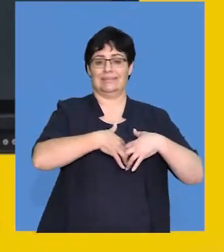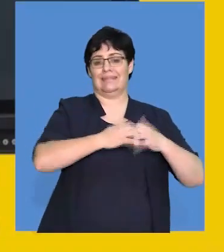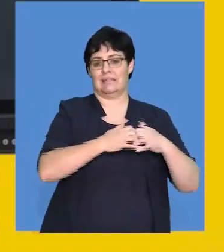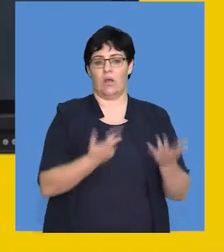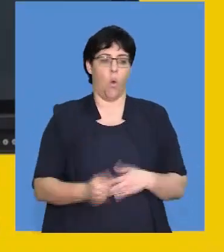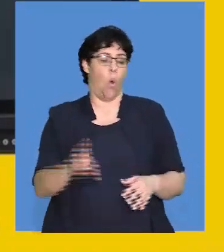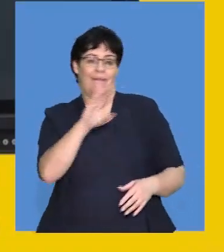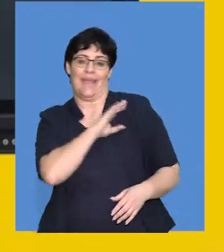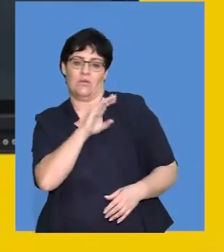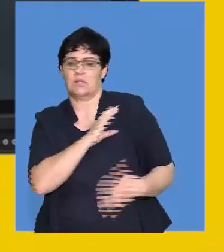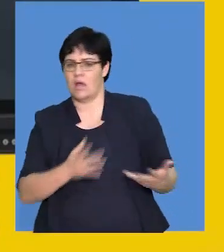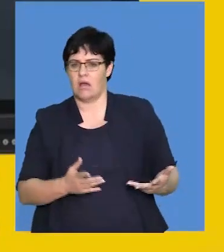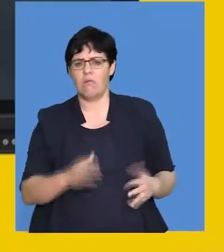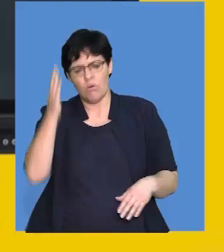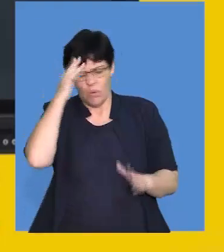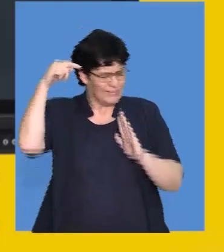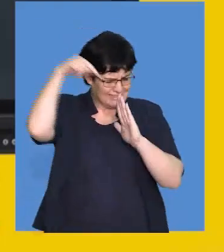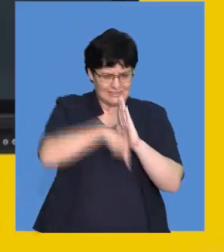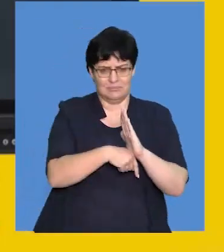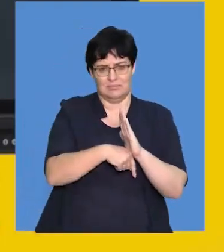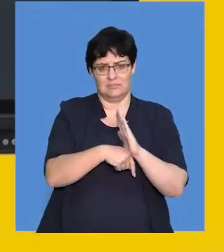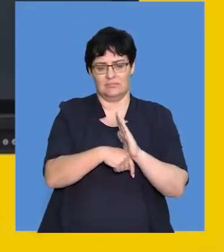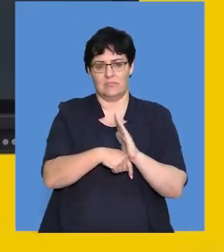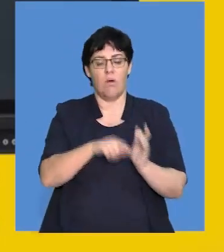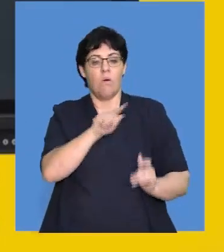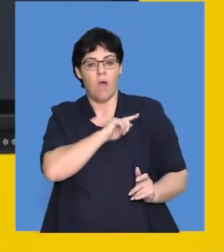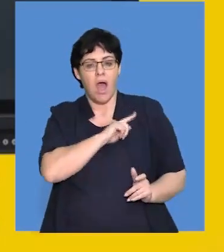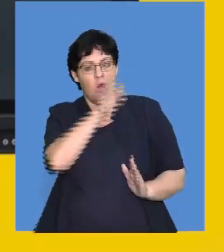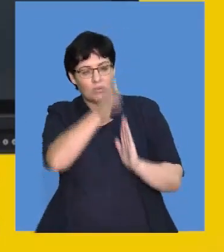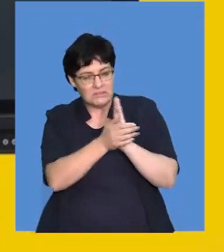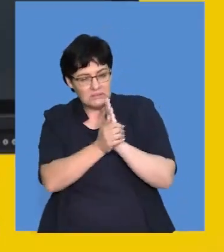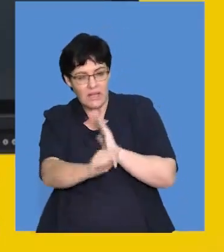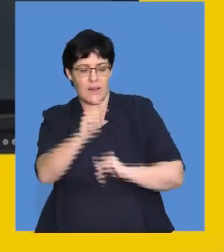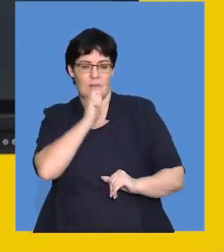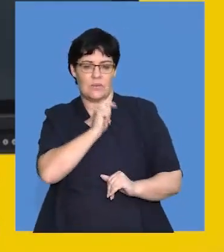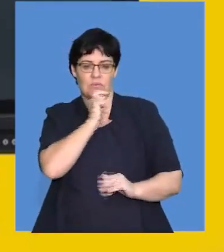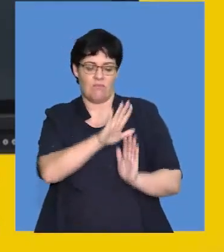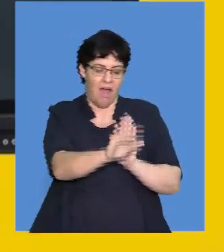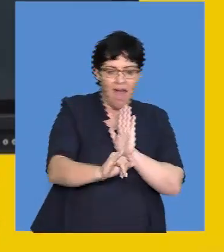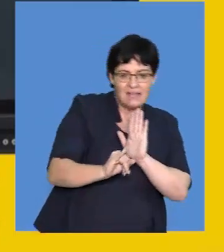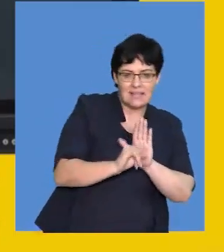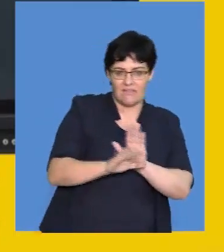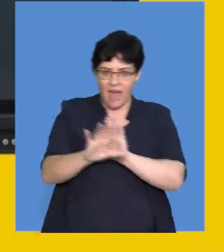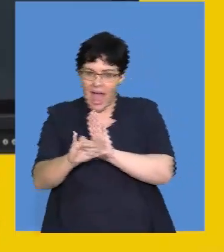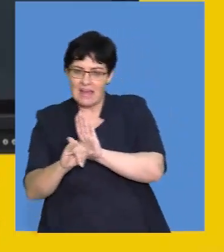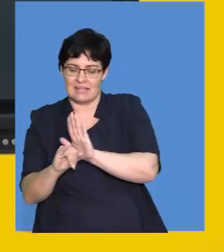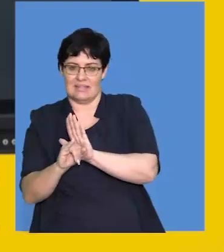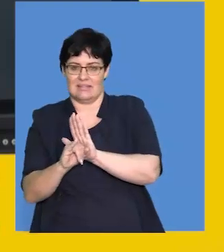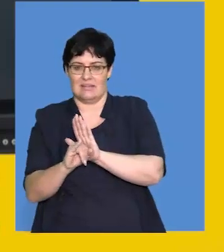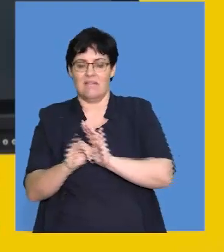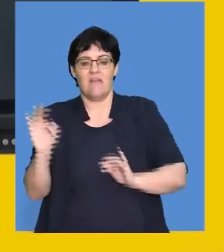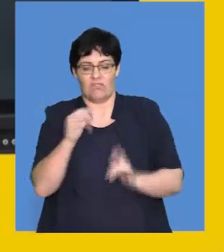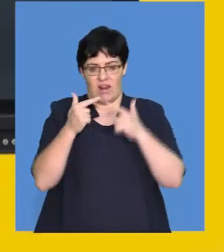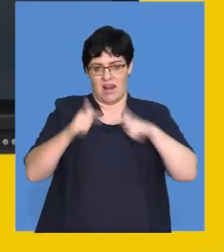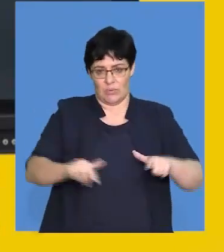or characters. Know more by using your skill of identifying figurative